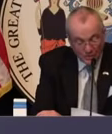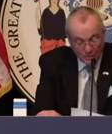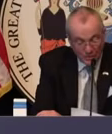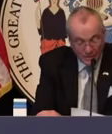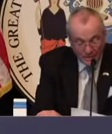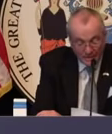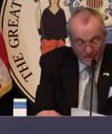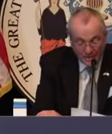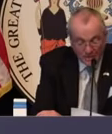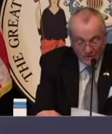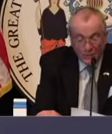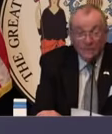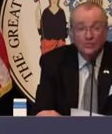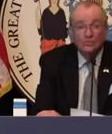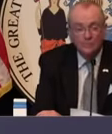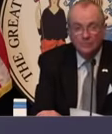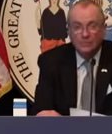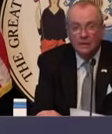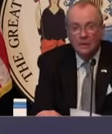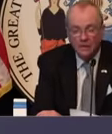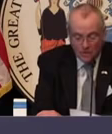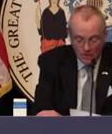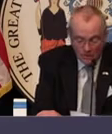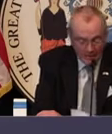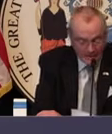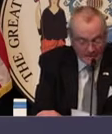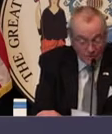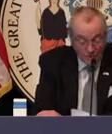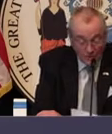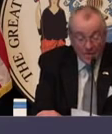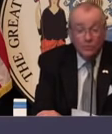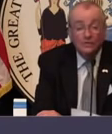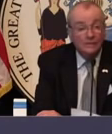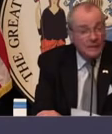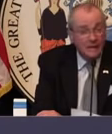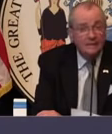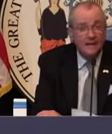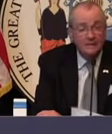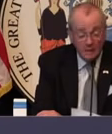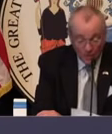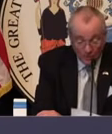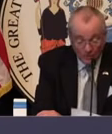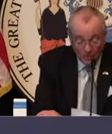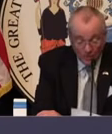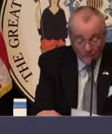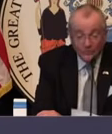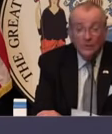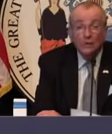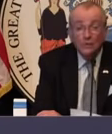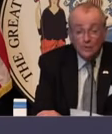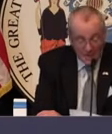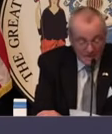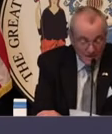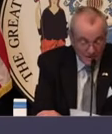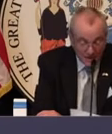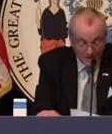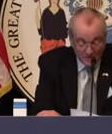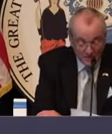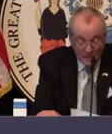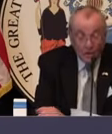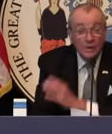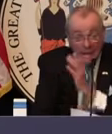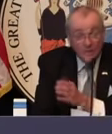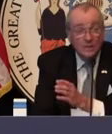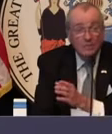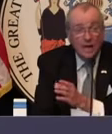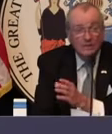we especially want you to get tested if you have symptoms of COVID-19, or if you've had recent contact with someone else who did test